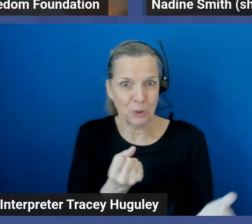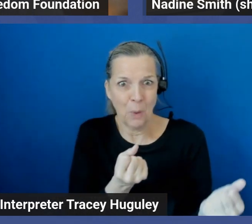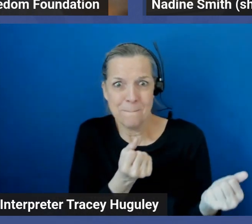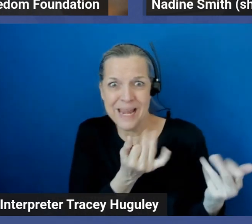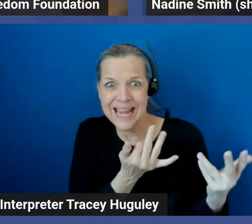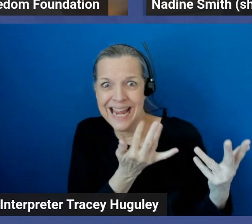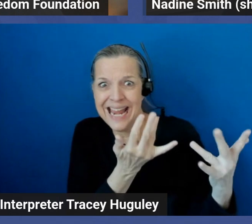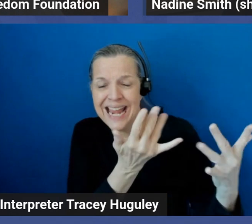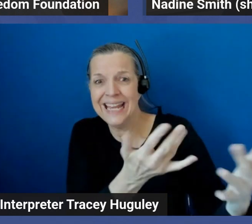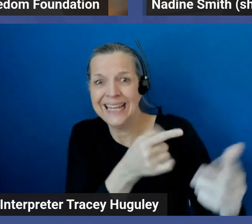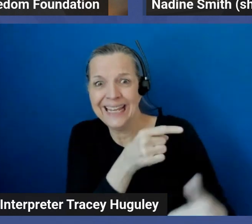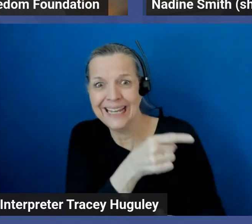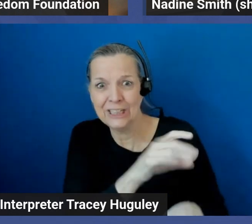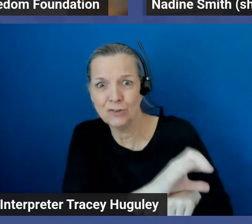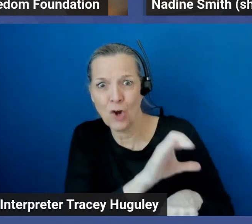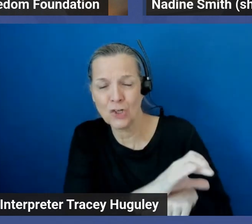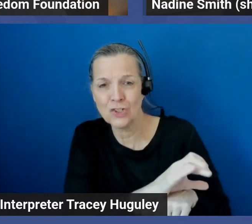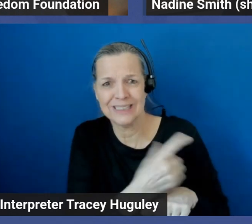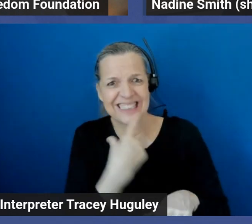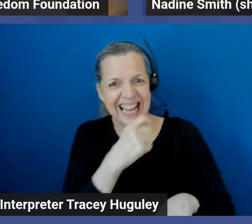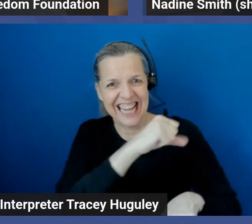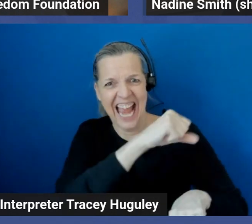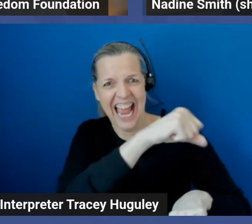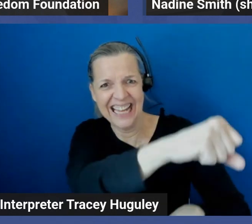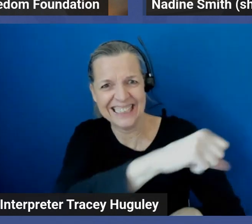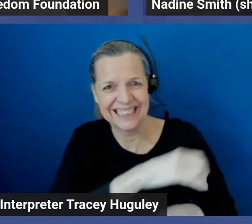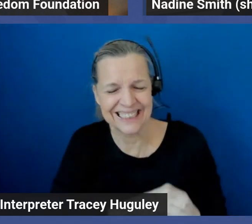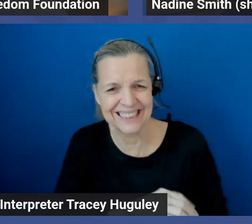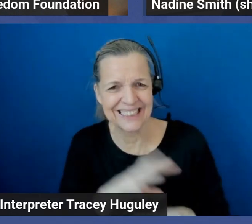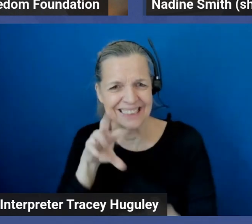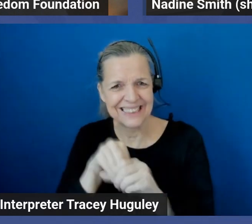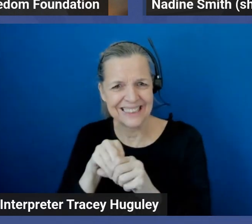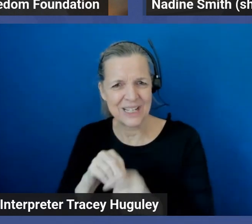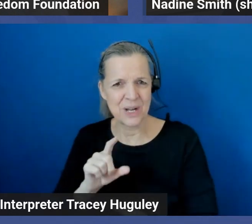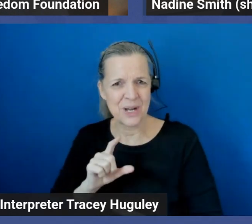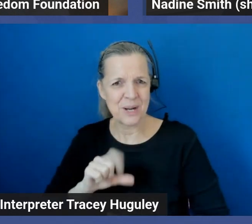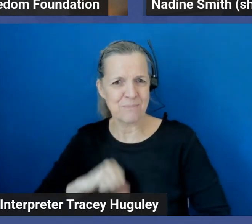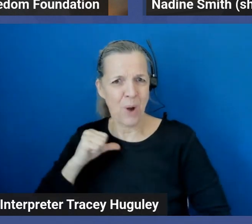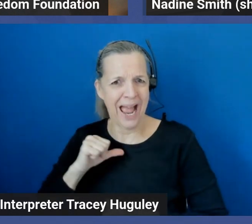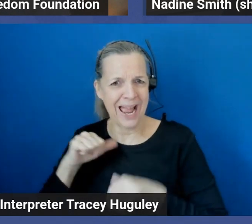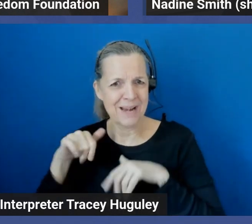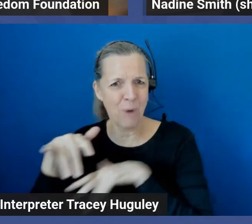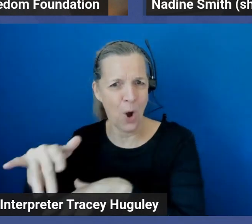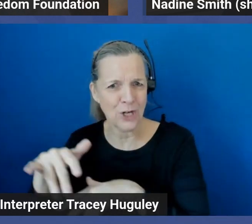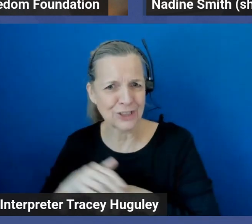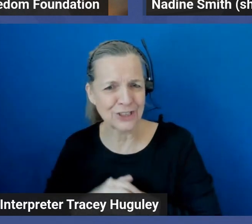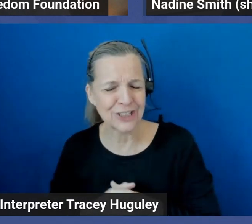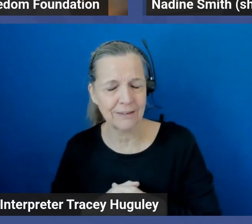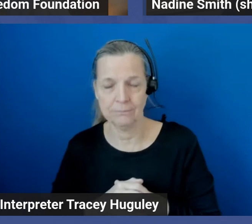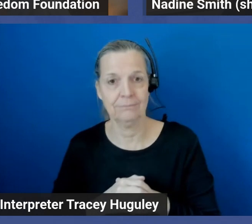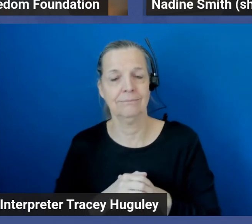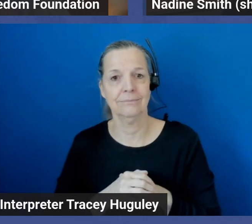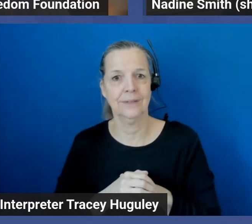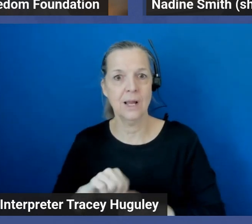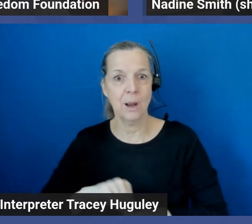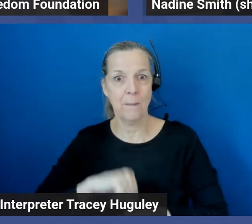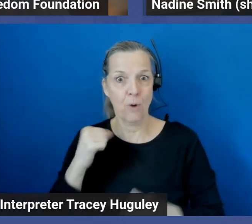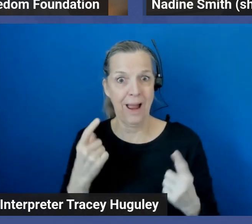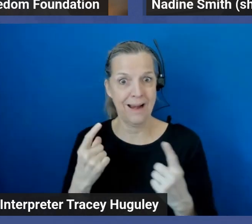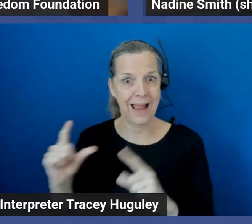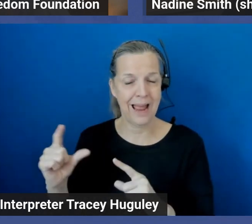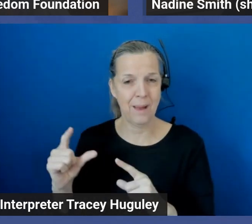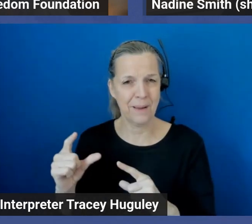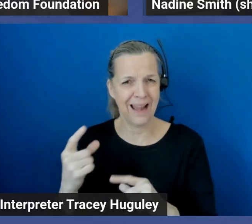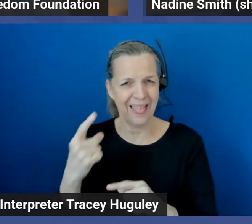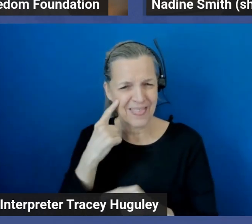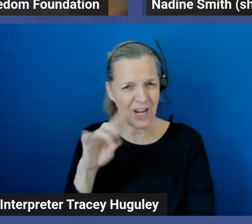more churches have said yes than I would have imagined. And by the time Pride rolled around, I believe there